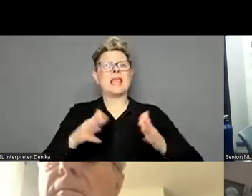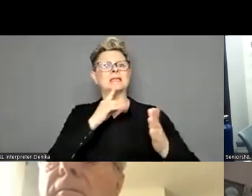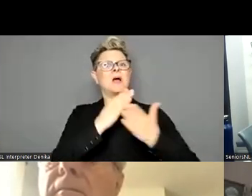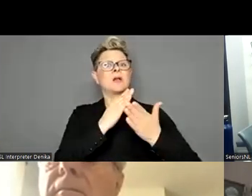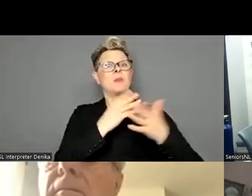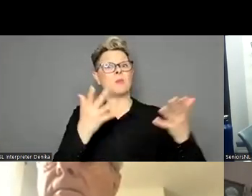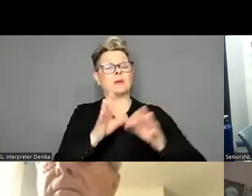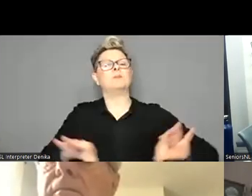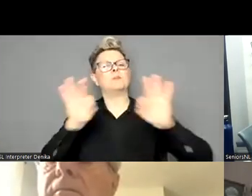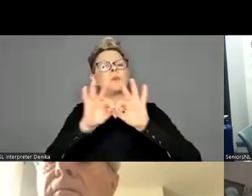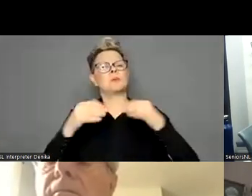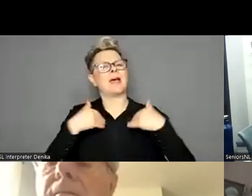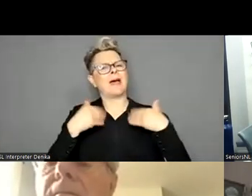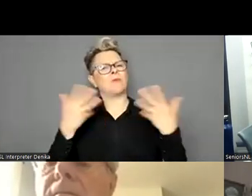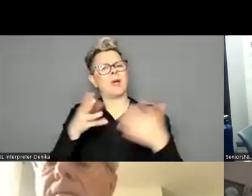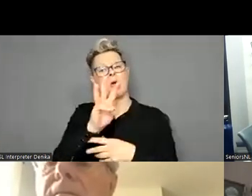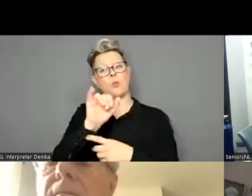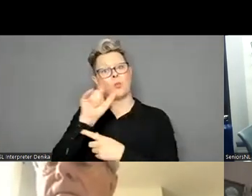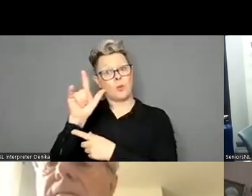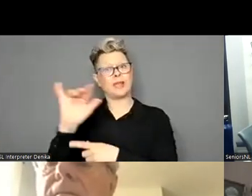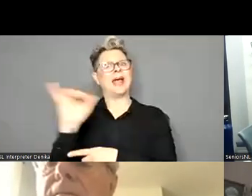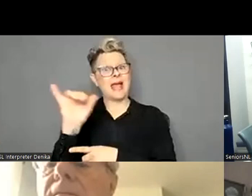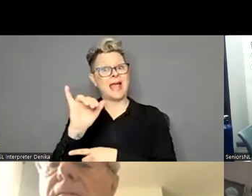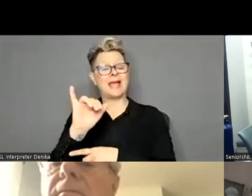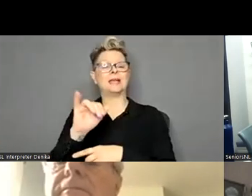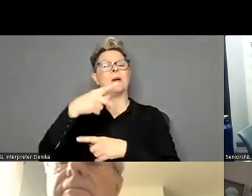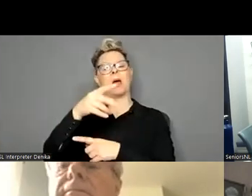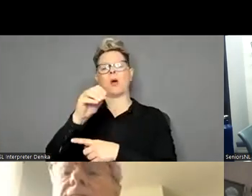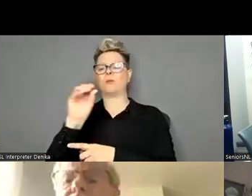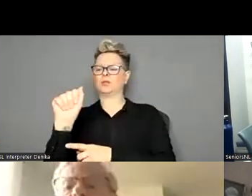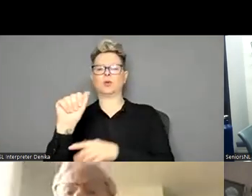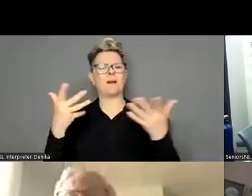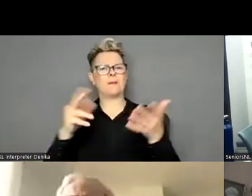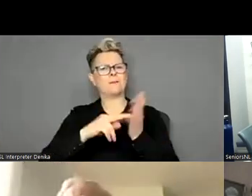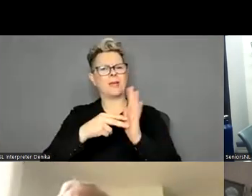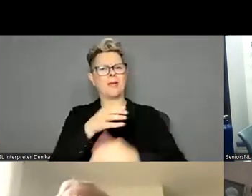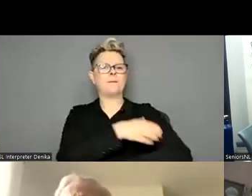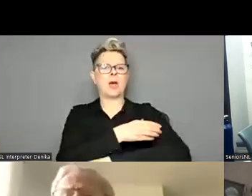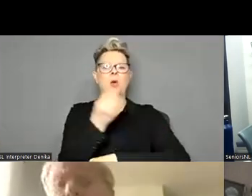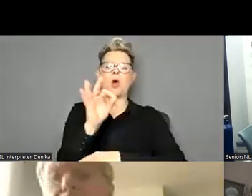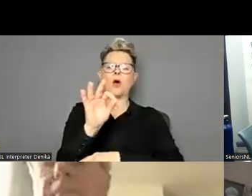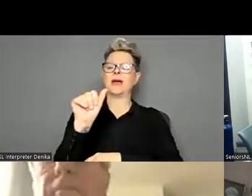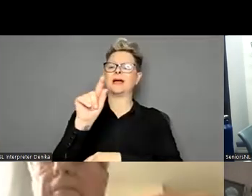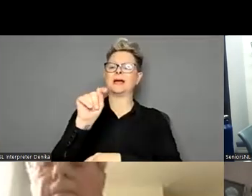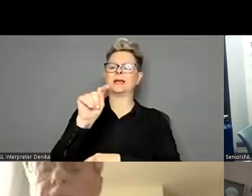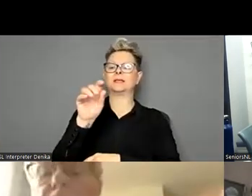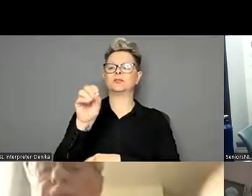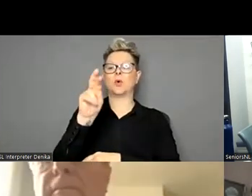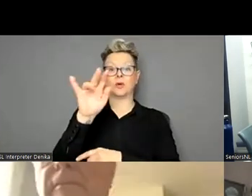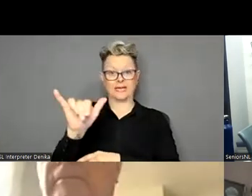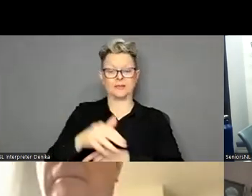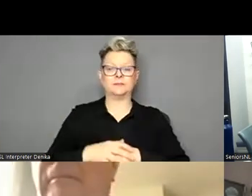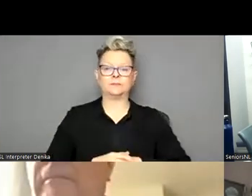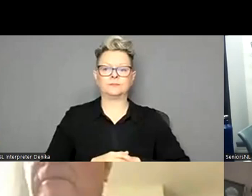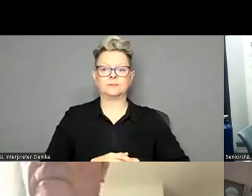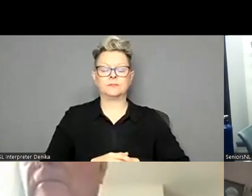having a will and an enduring power of attorney. We're going to start by acknowledging, we're